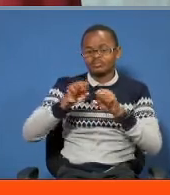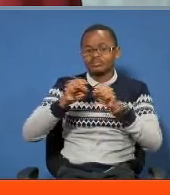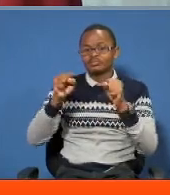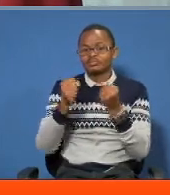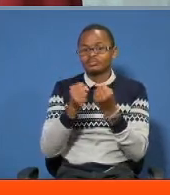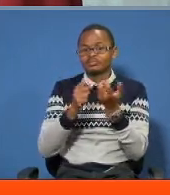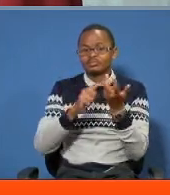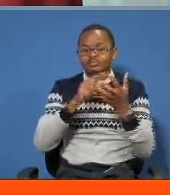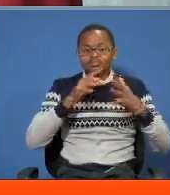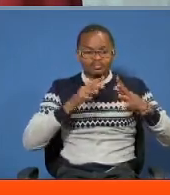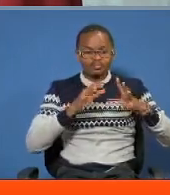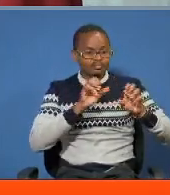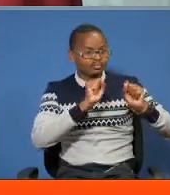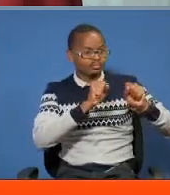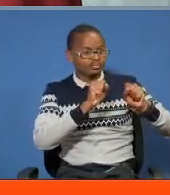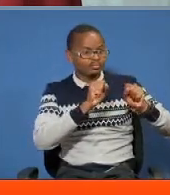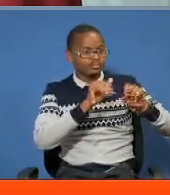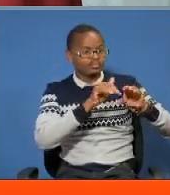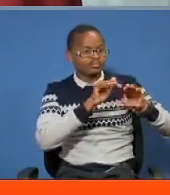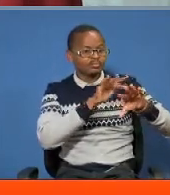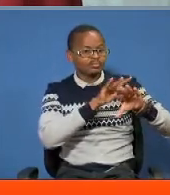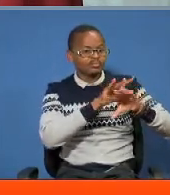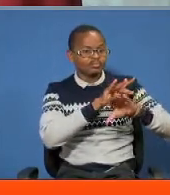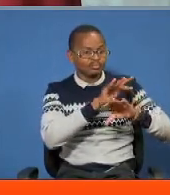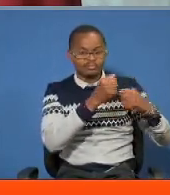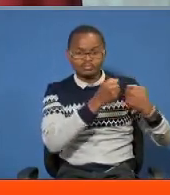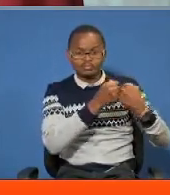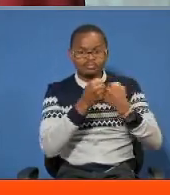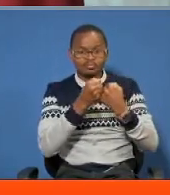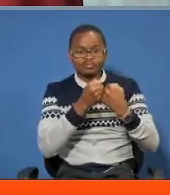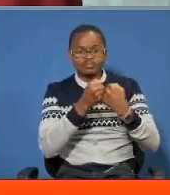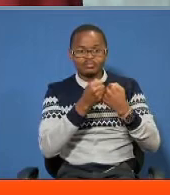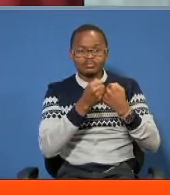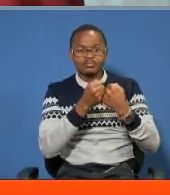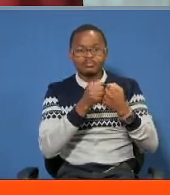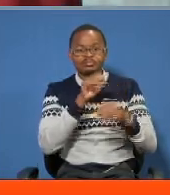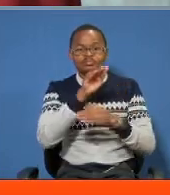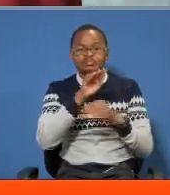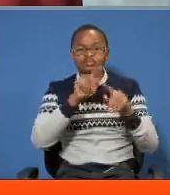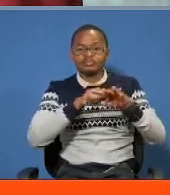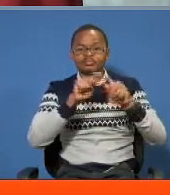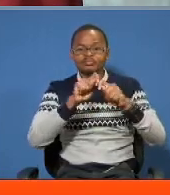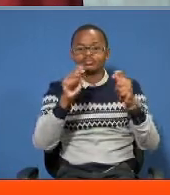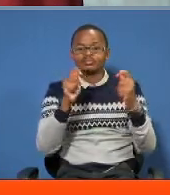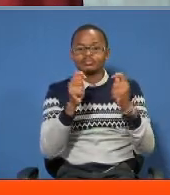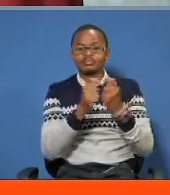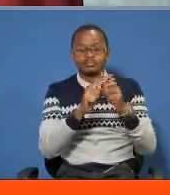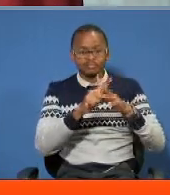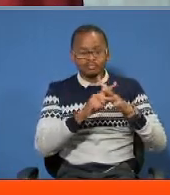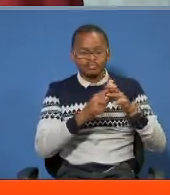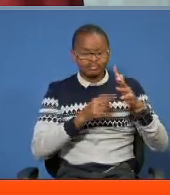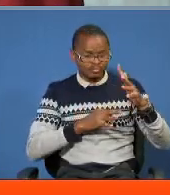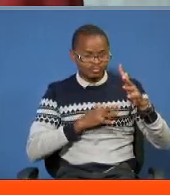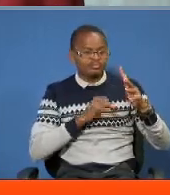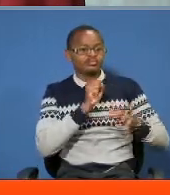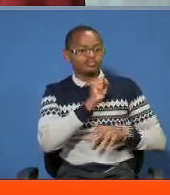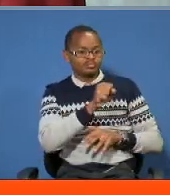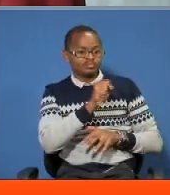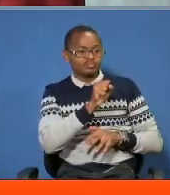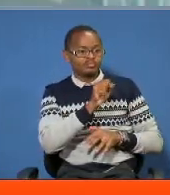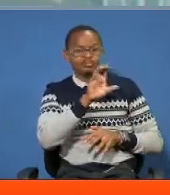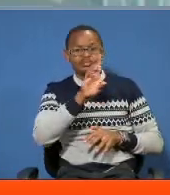pain in the society? How many people are likely to be impacted by this kind of a challenge? You ask those kind of questions, and you start feeling